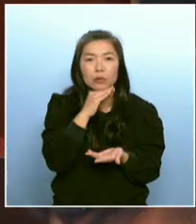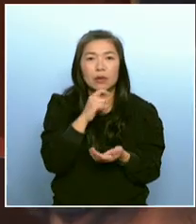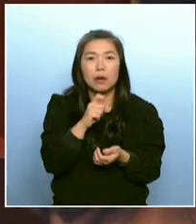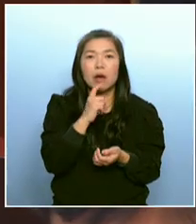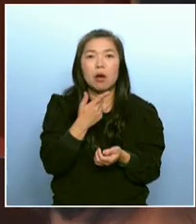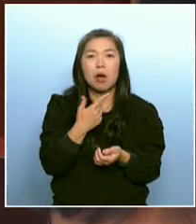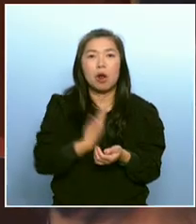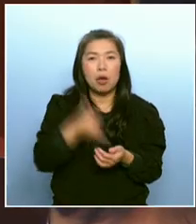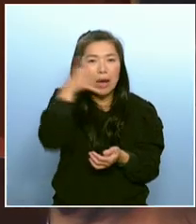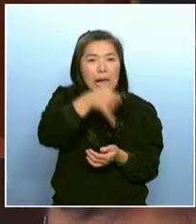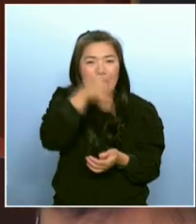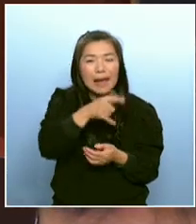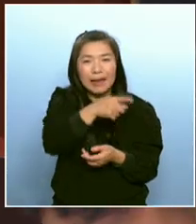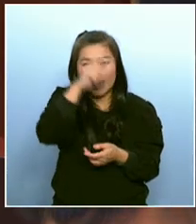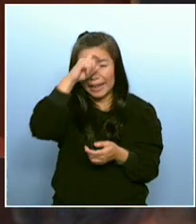arose from